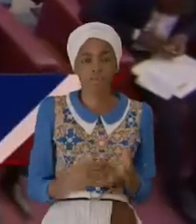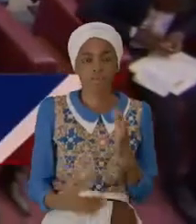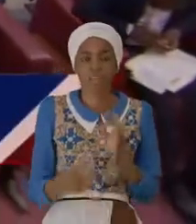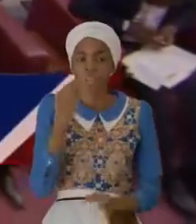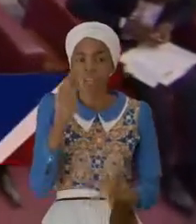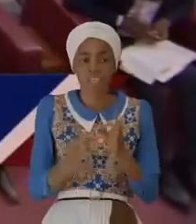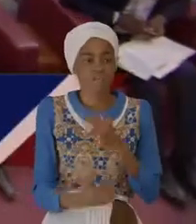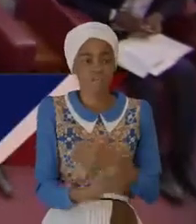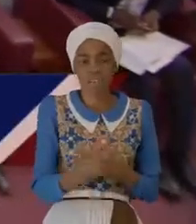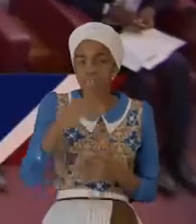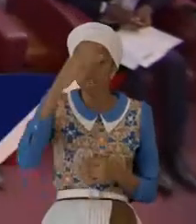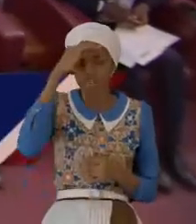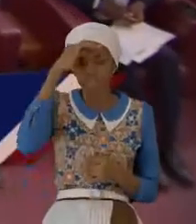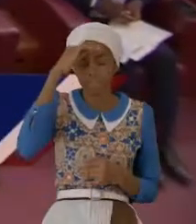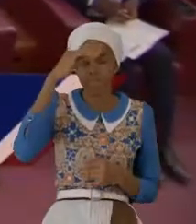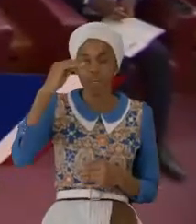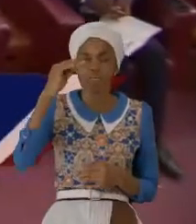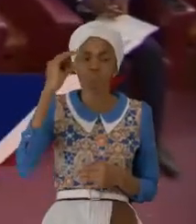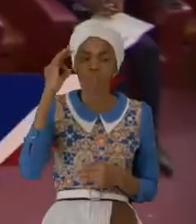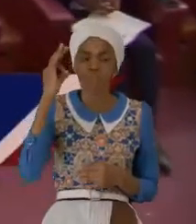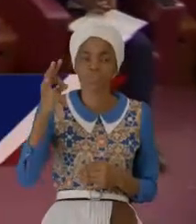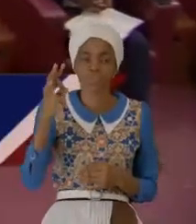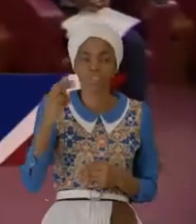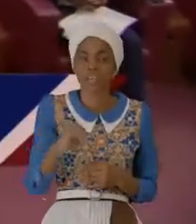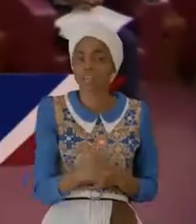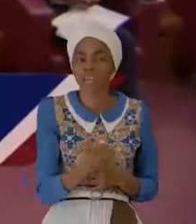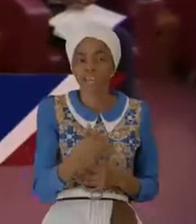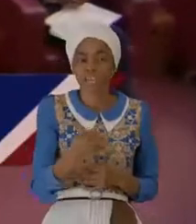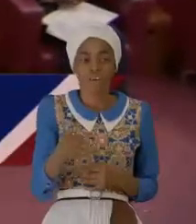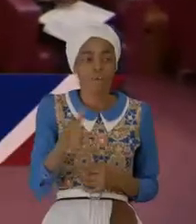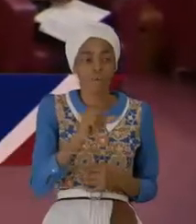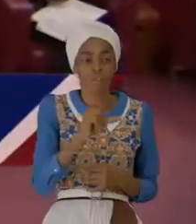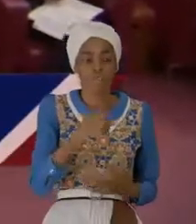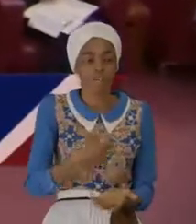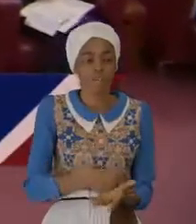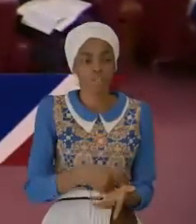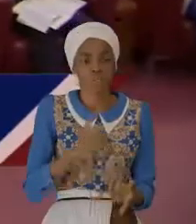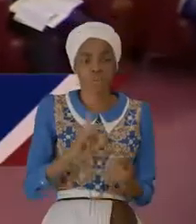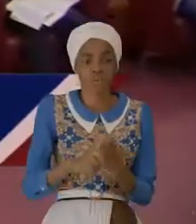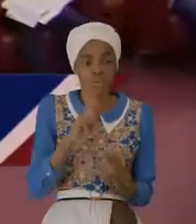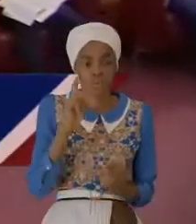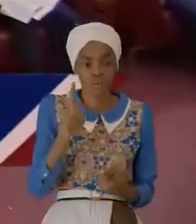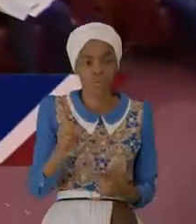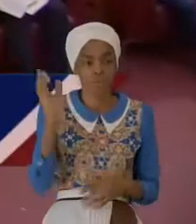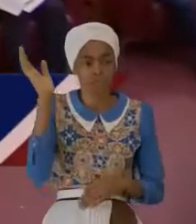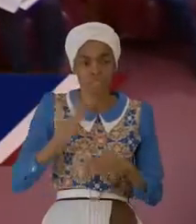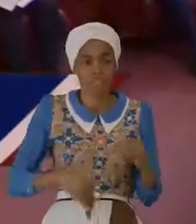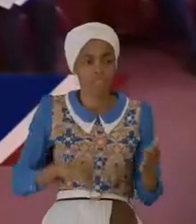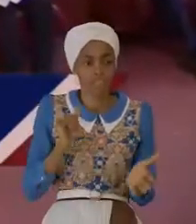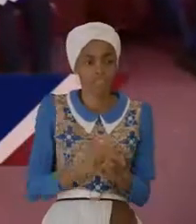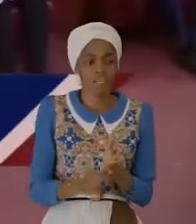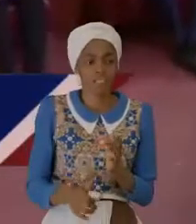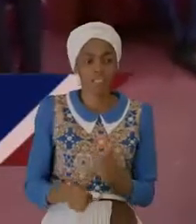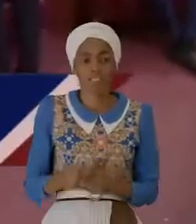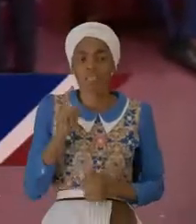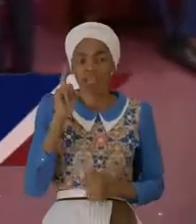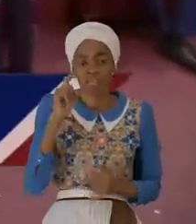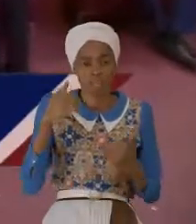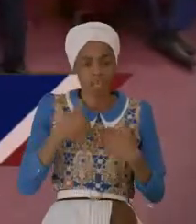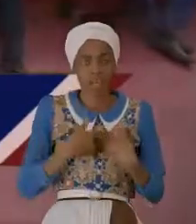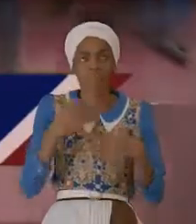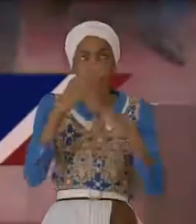if any man preach any other gospel unto you than that